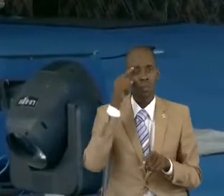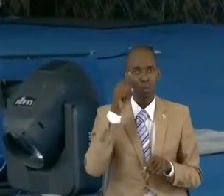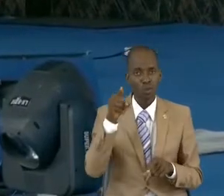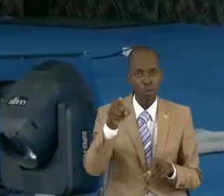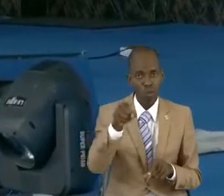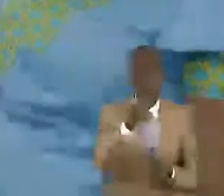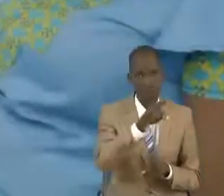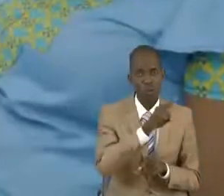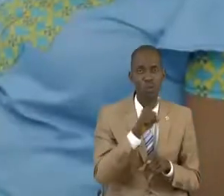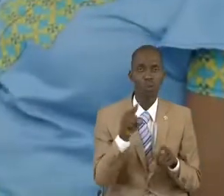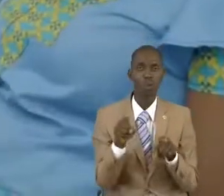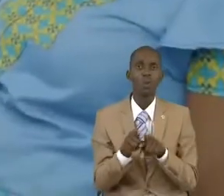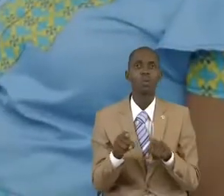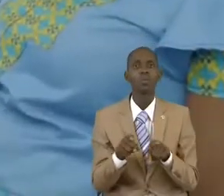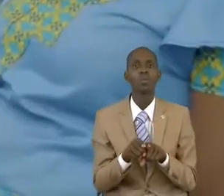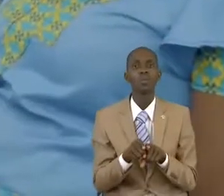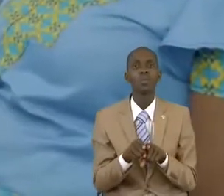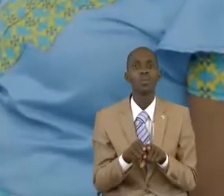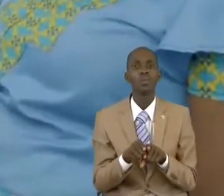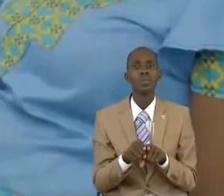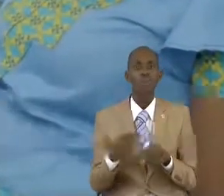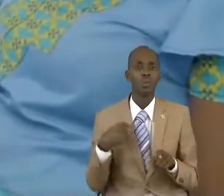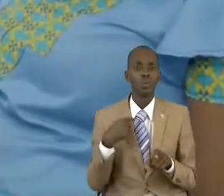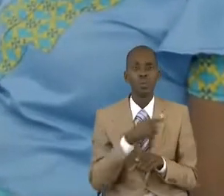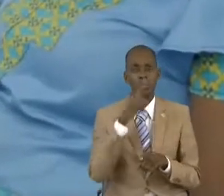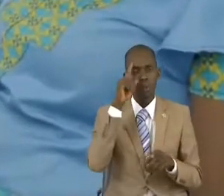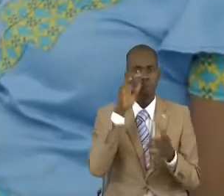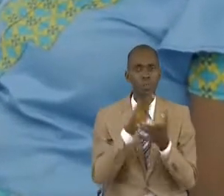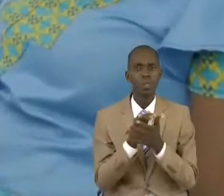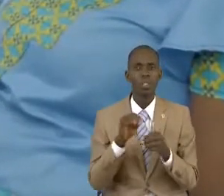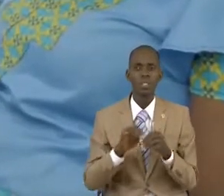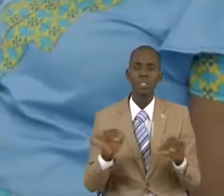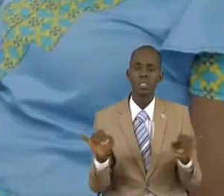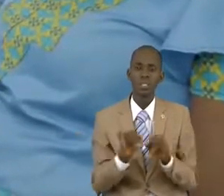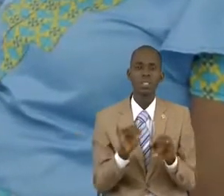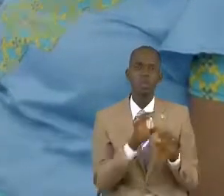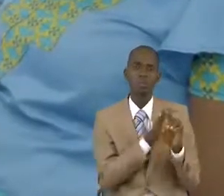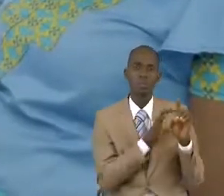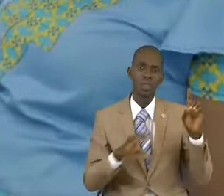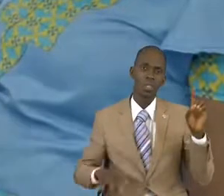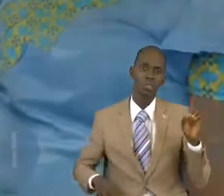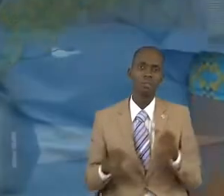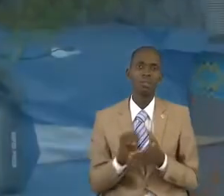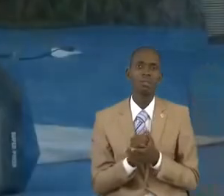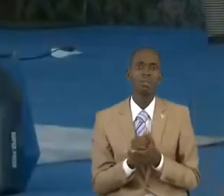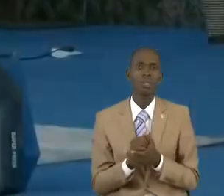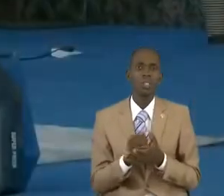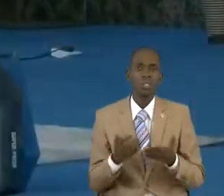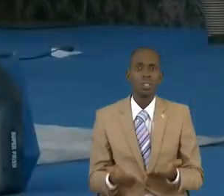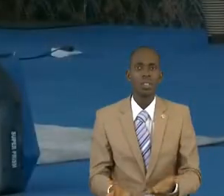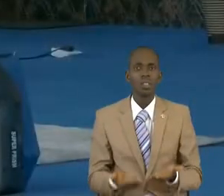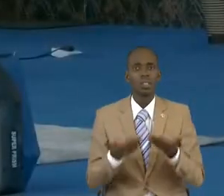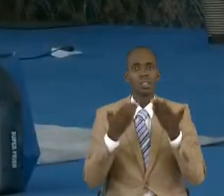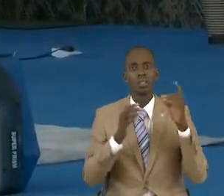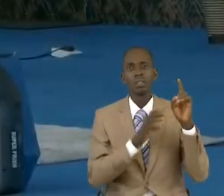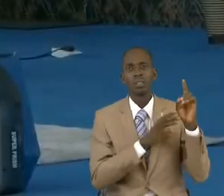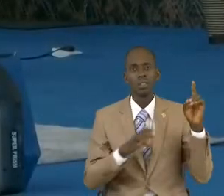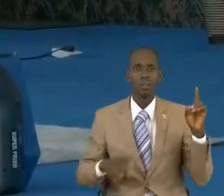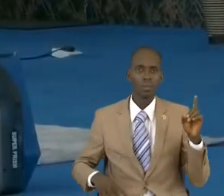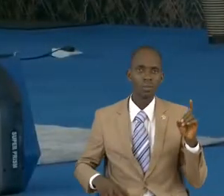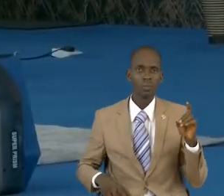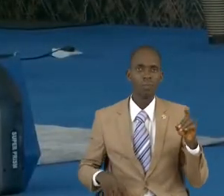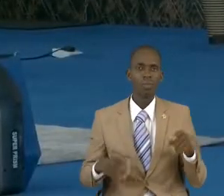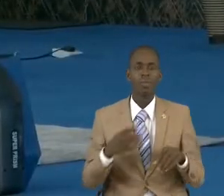also, we believe in the same Christ, risen Christ. And the first